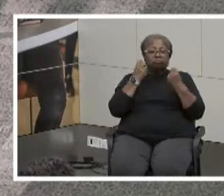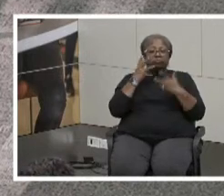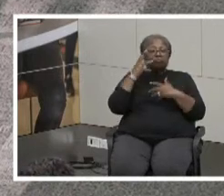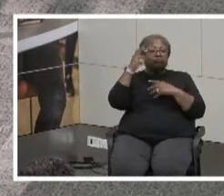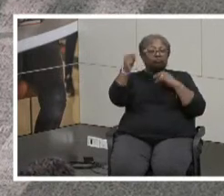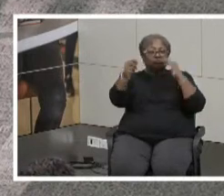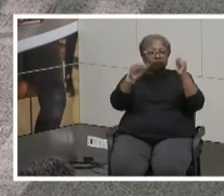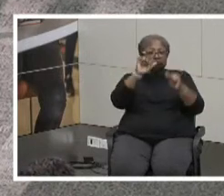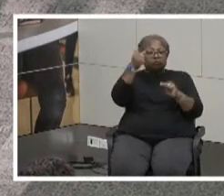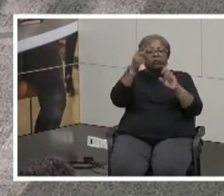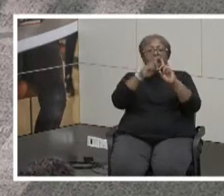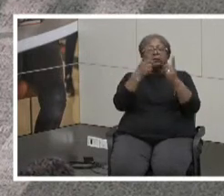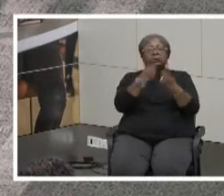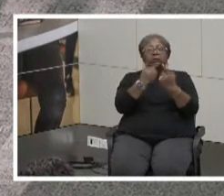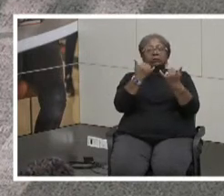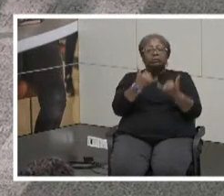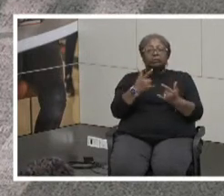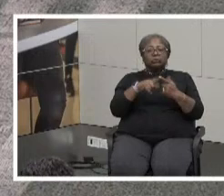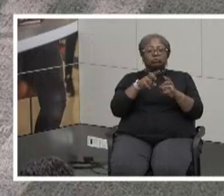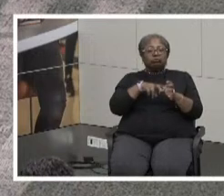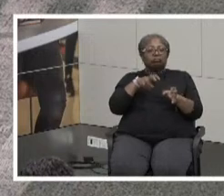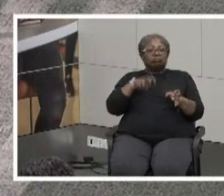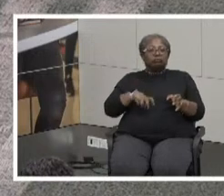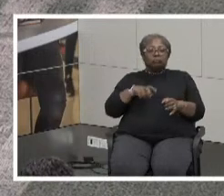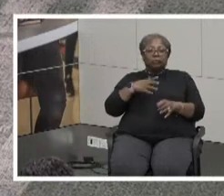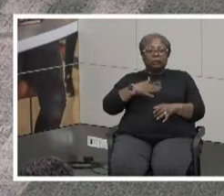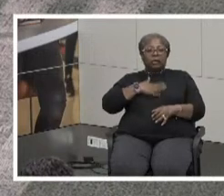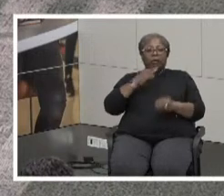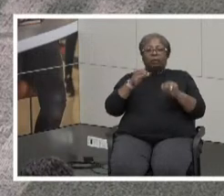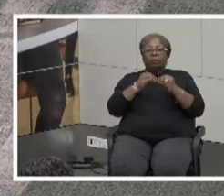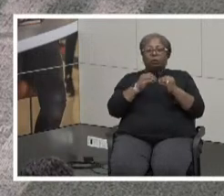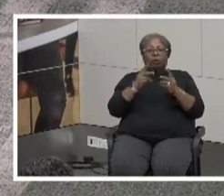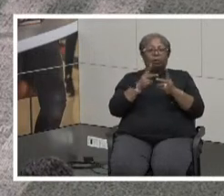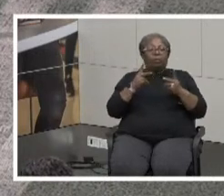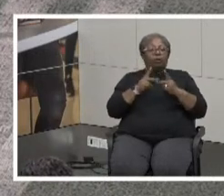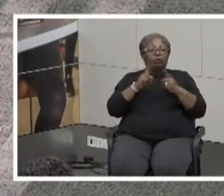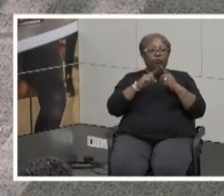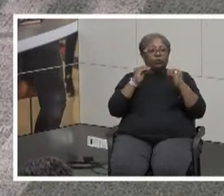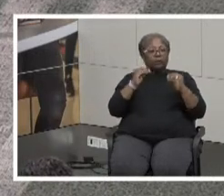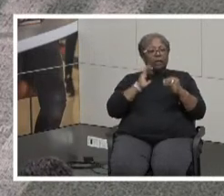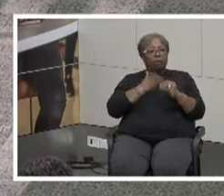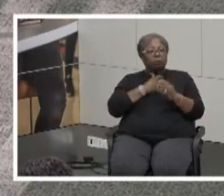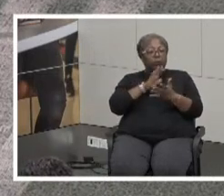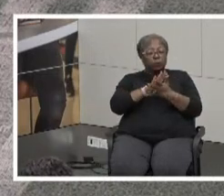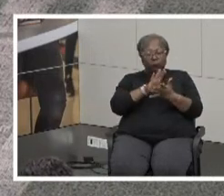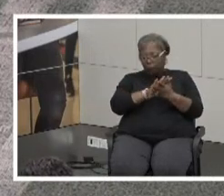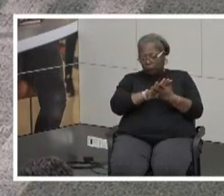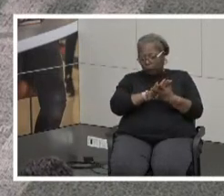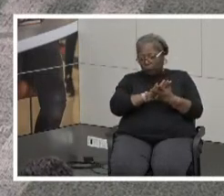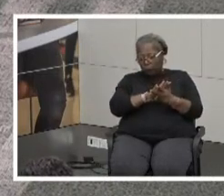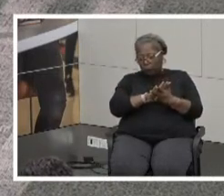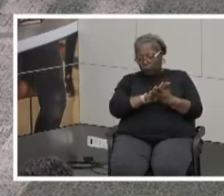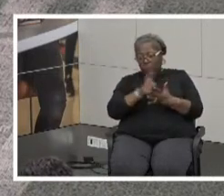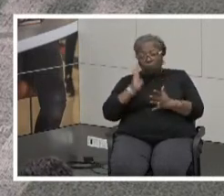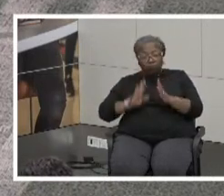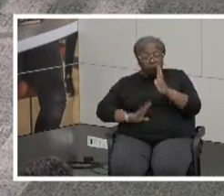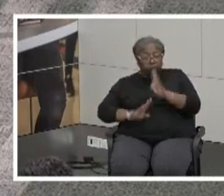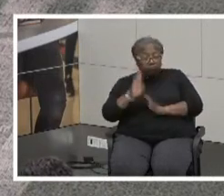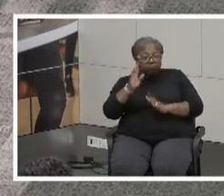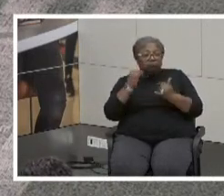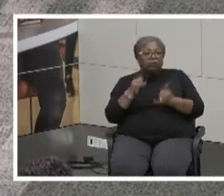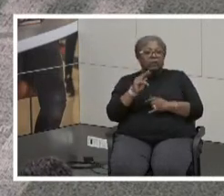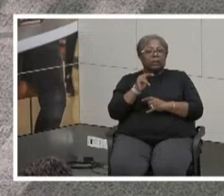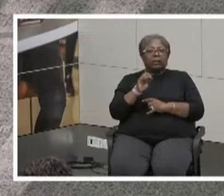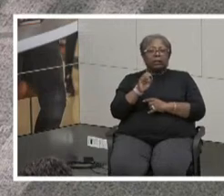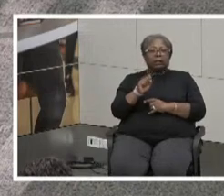districts today I want to resign and find a happier more joyful place to teach our school that was once flourishing is now an NES